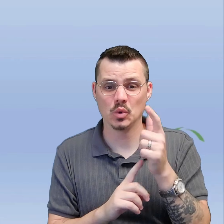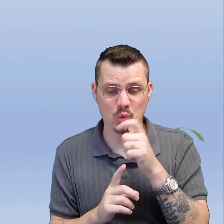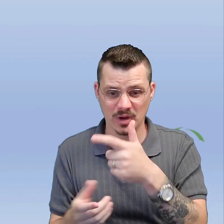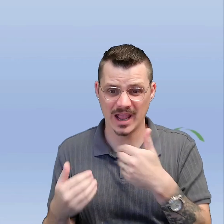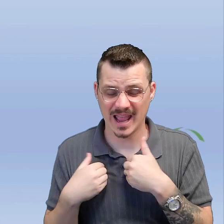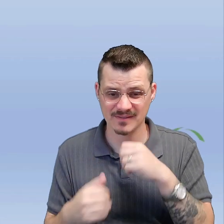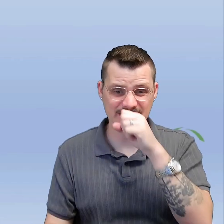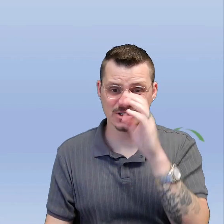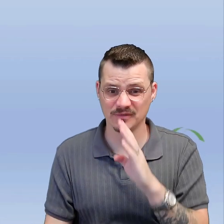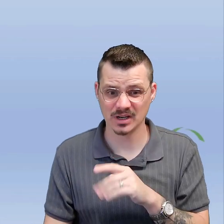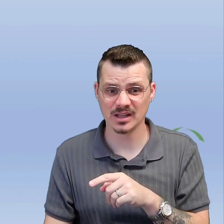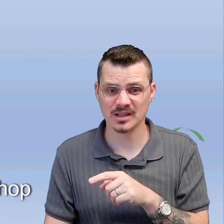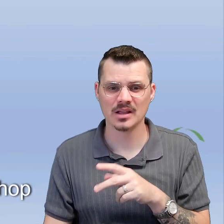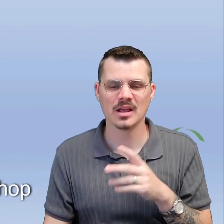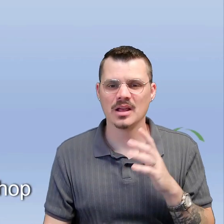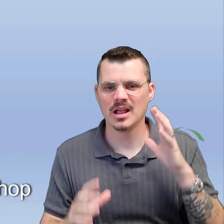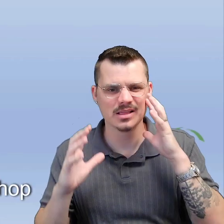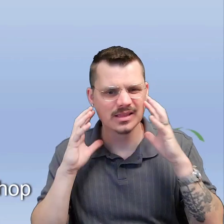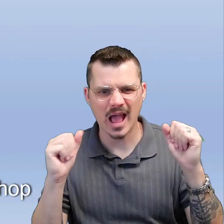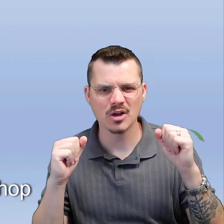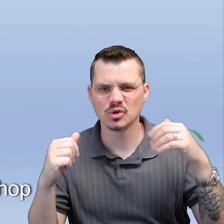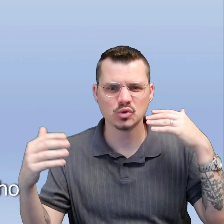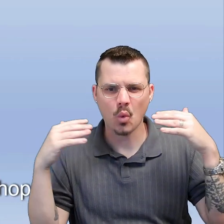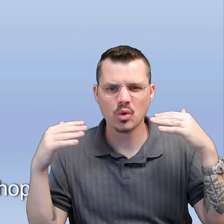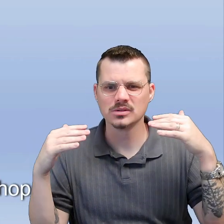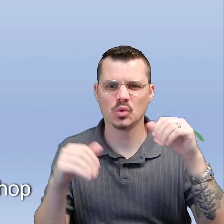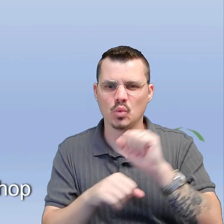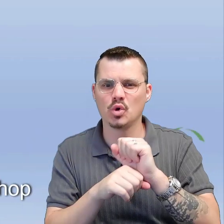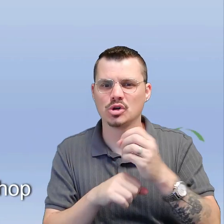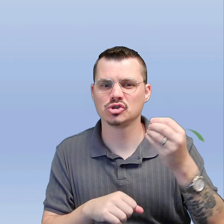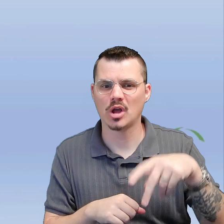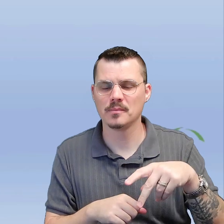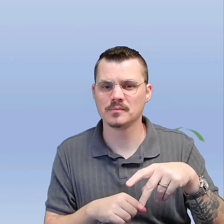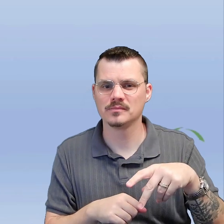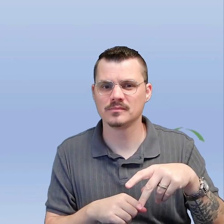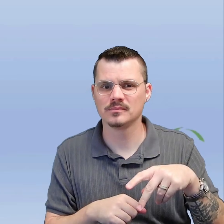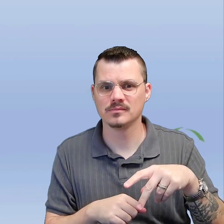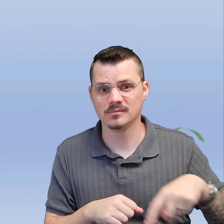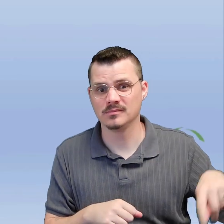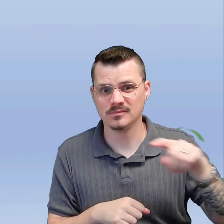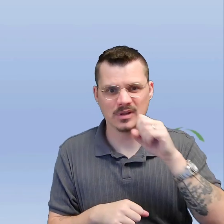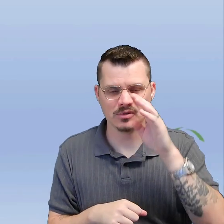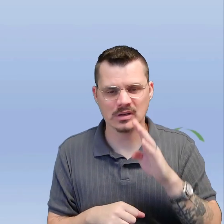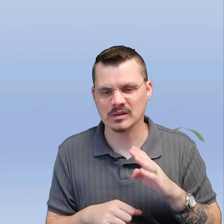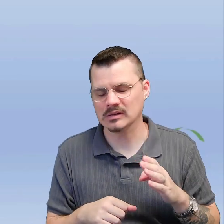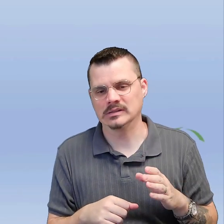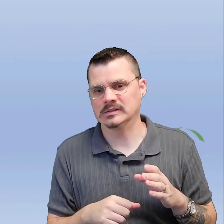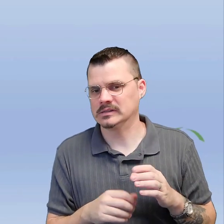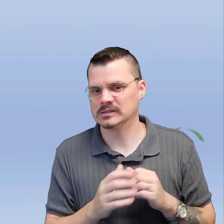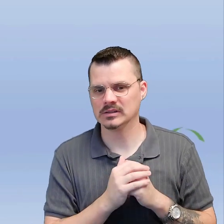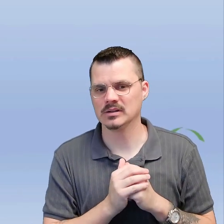for a person with schizophrenia is a big, loud, noisy, sheltered workshop for people with schizophrenia.